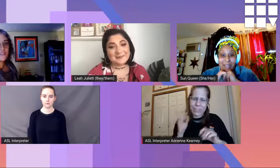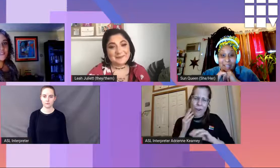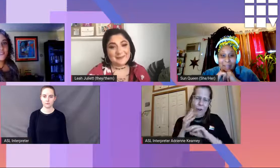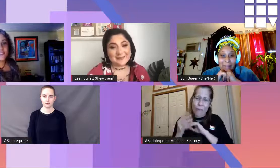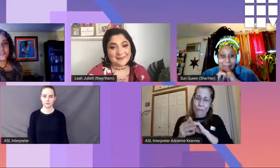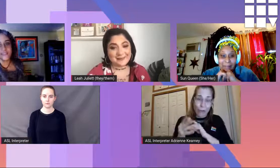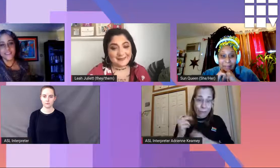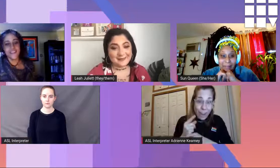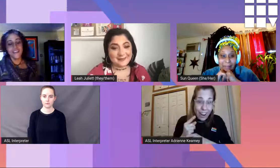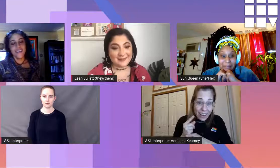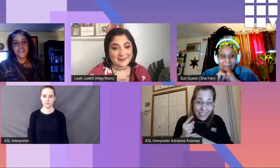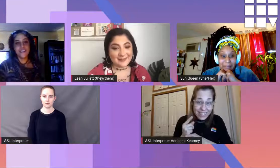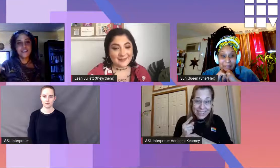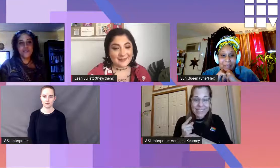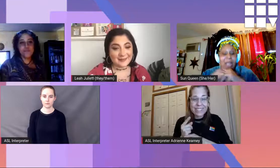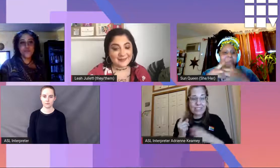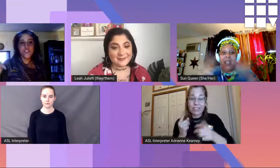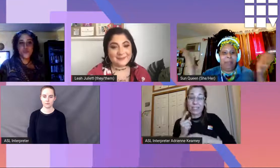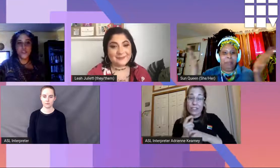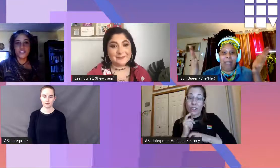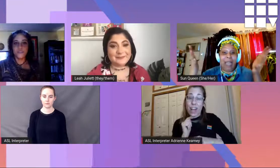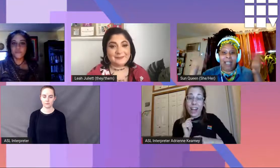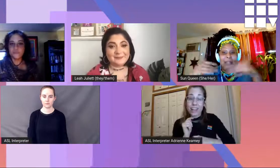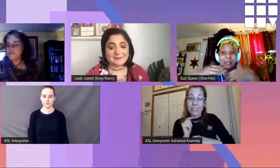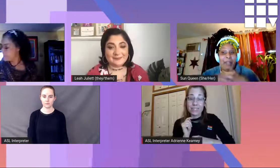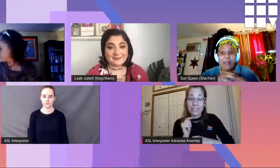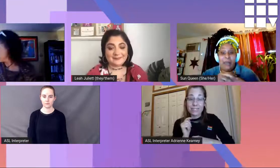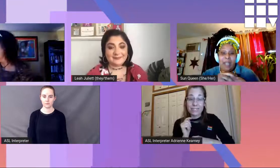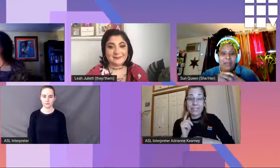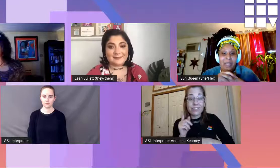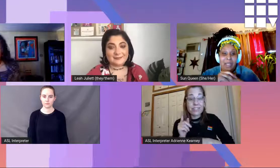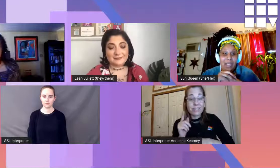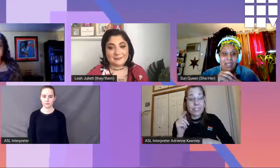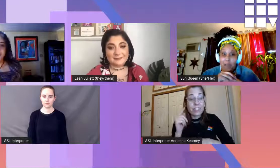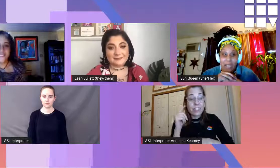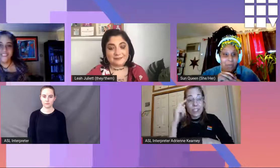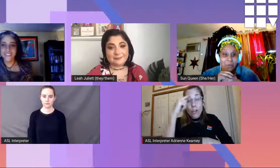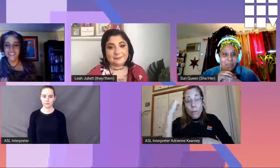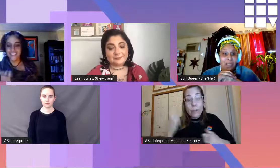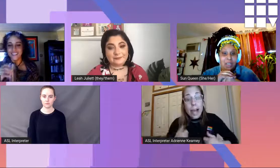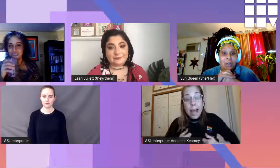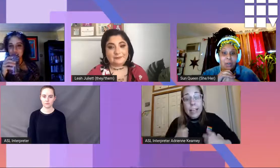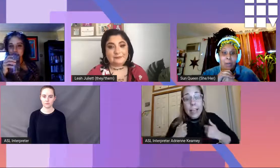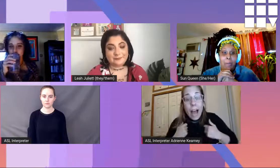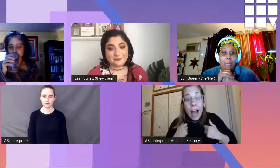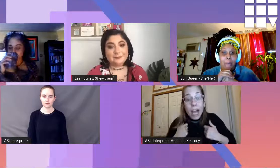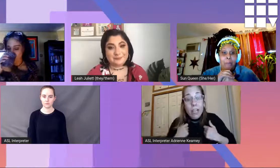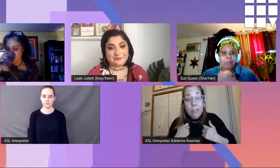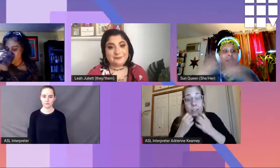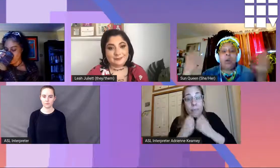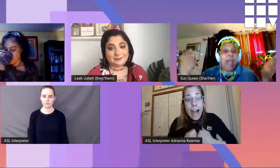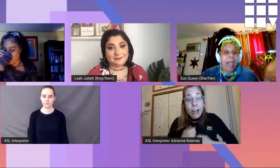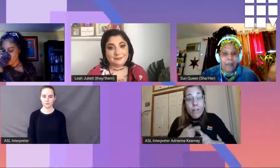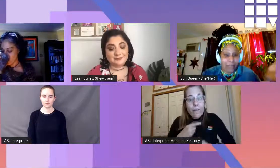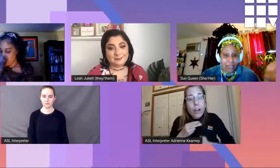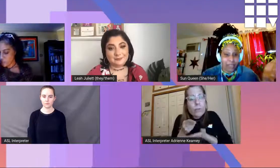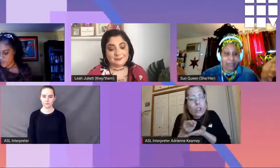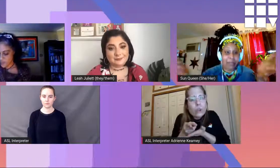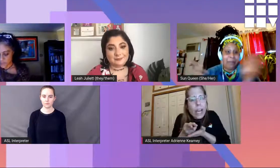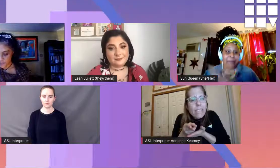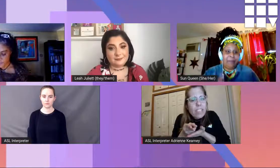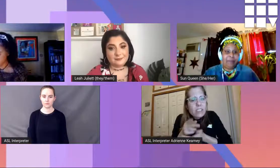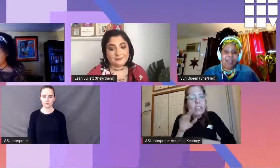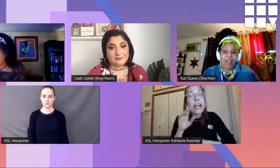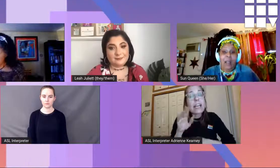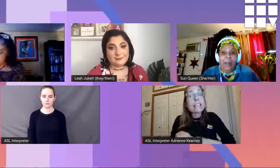You got it. This is the and Black Lives Matter New Haven is grassroots, so we don't have